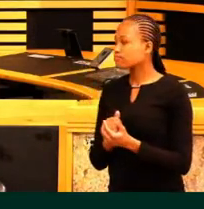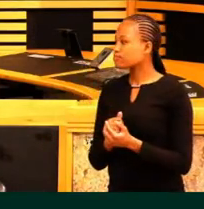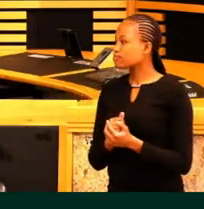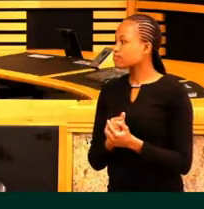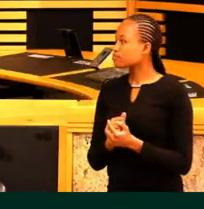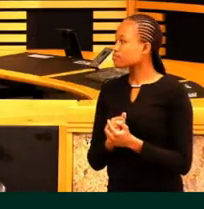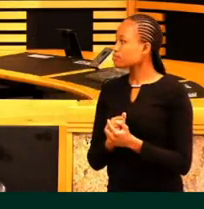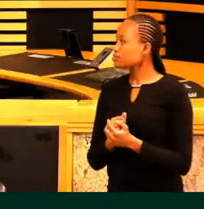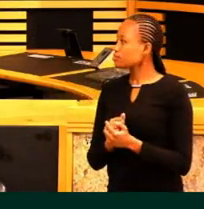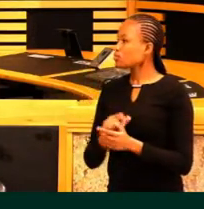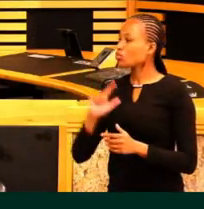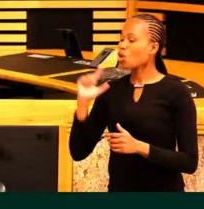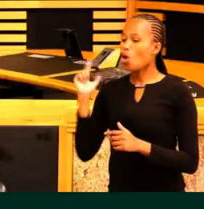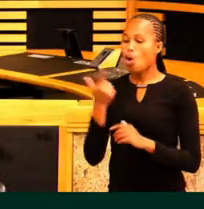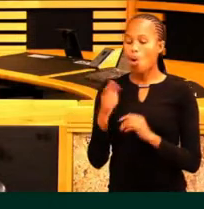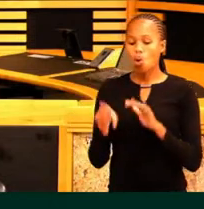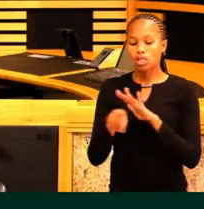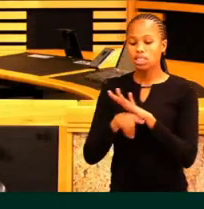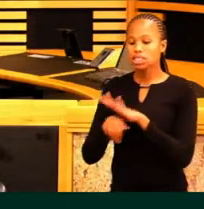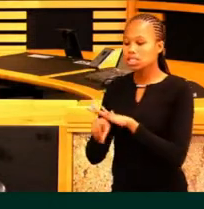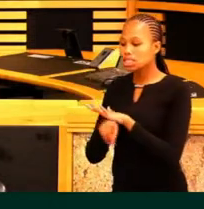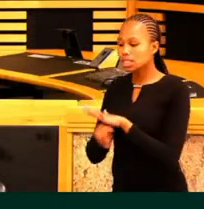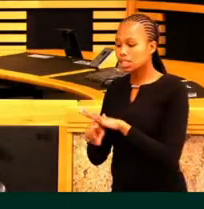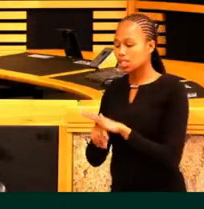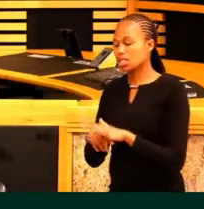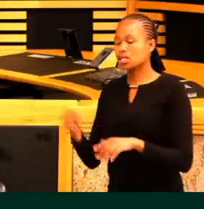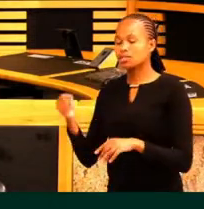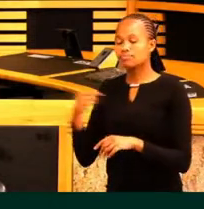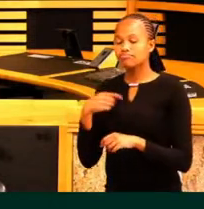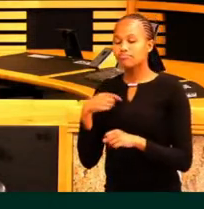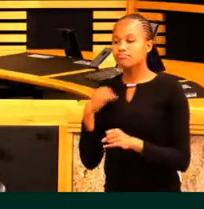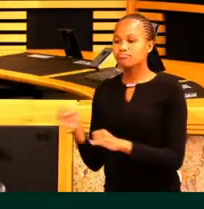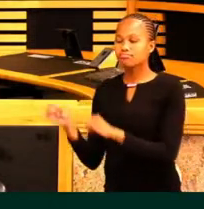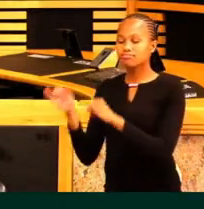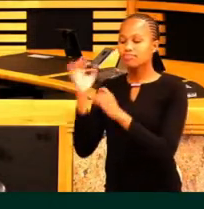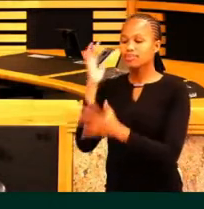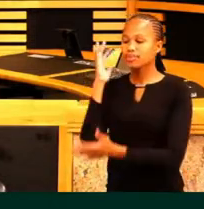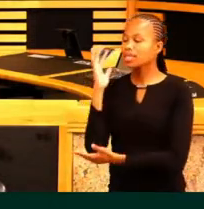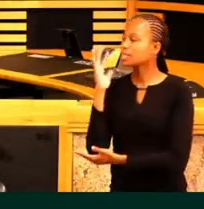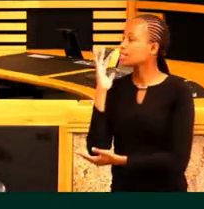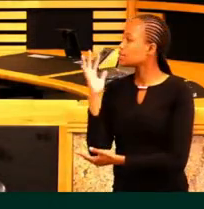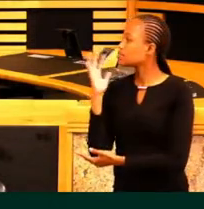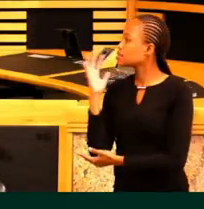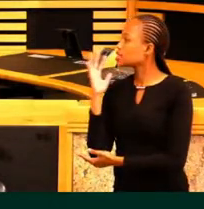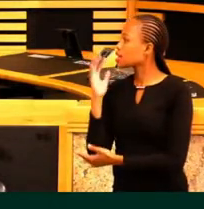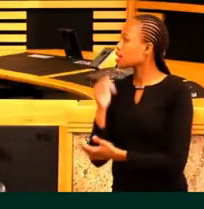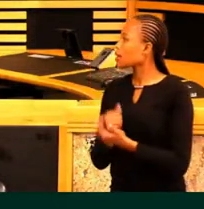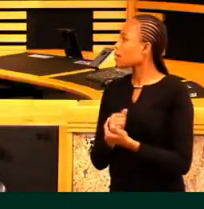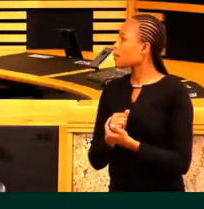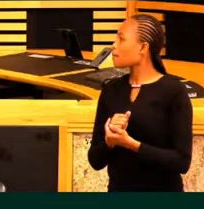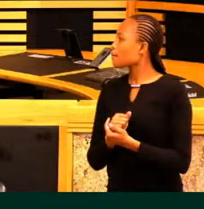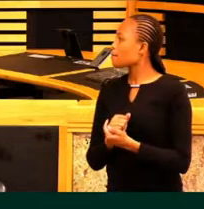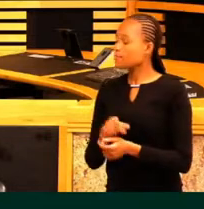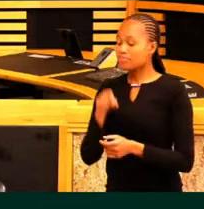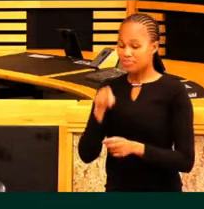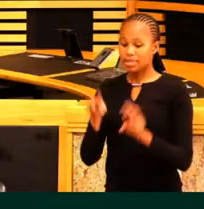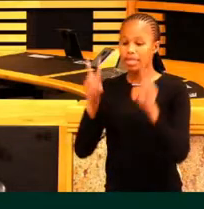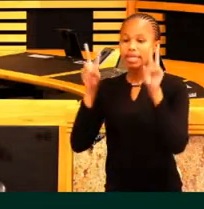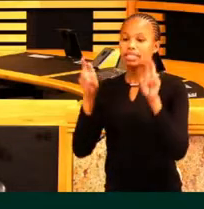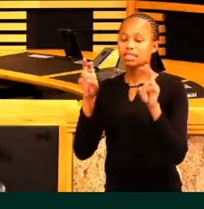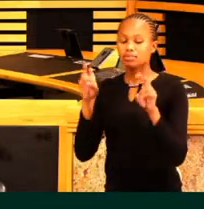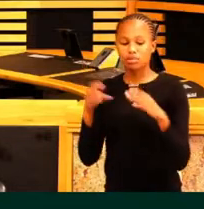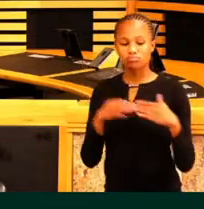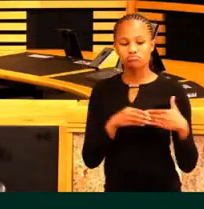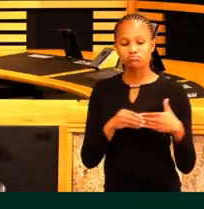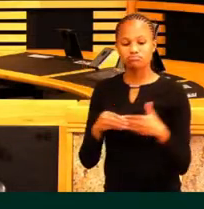all the districts our guest speaker was well articulated this theme and guided